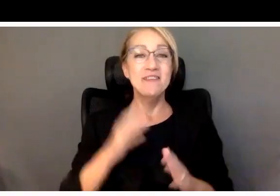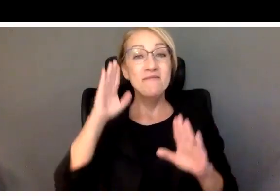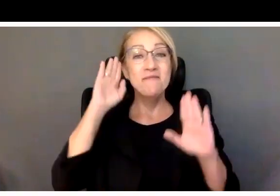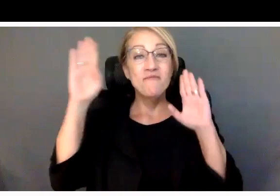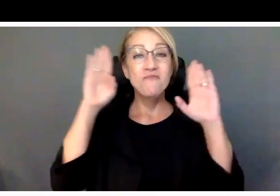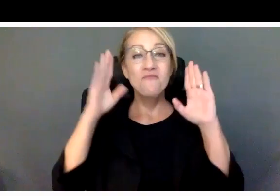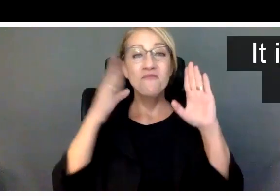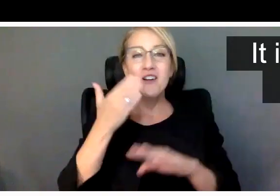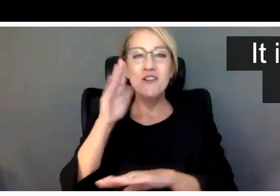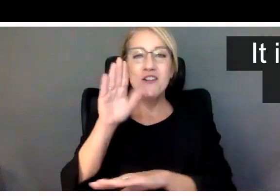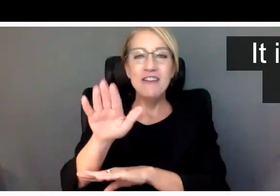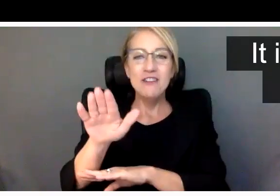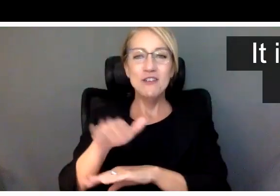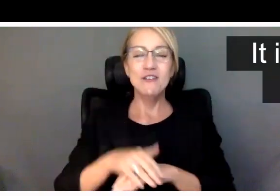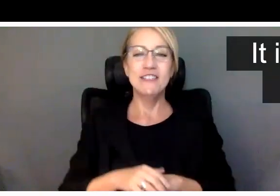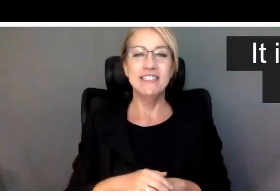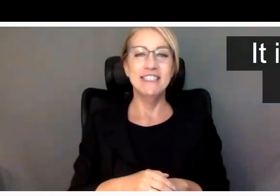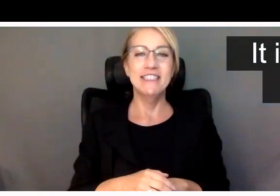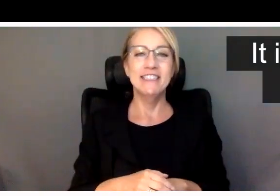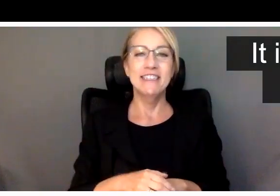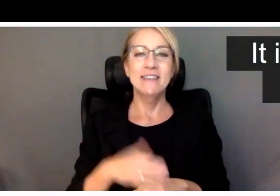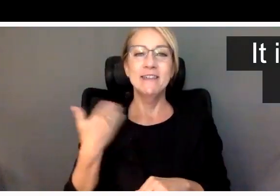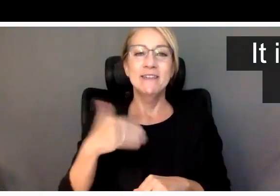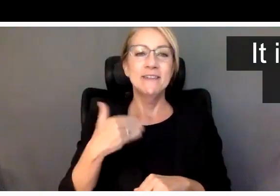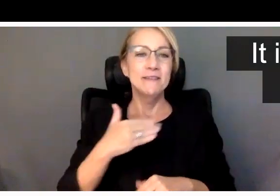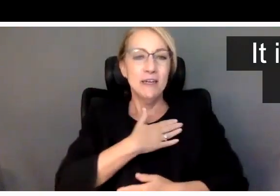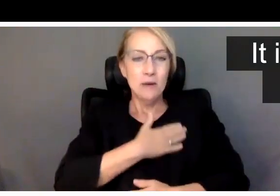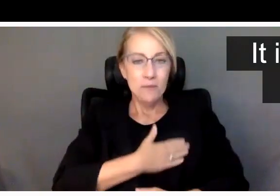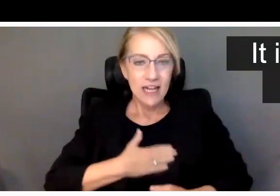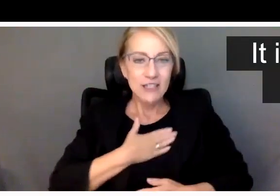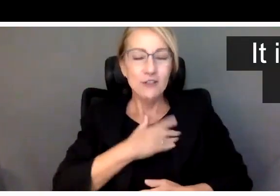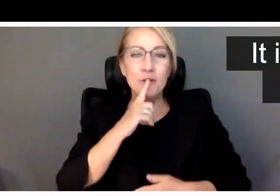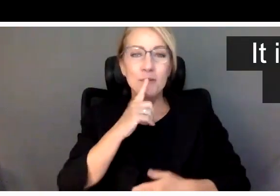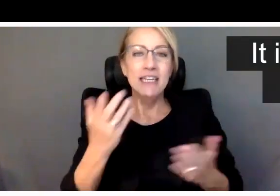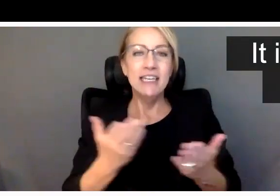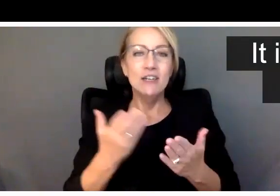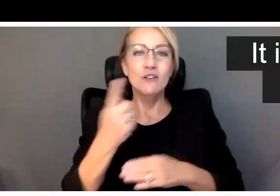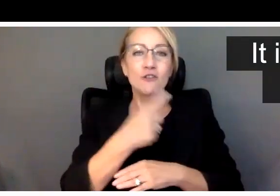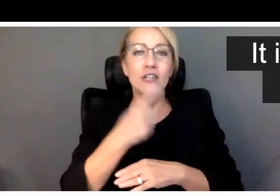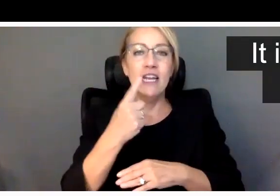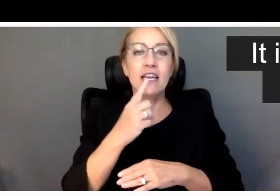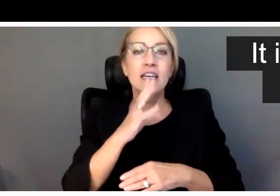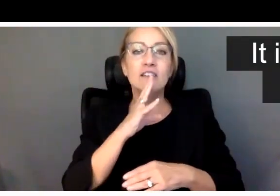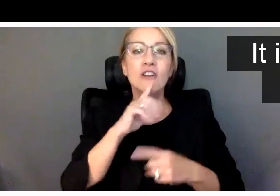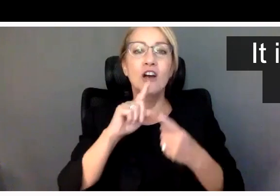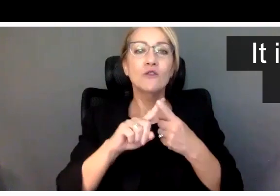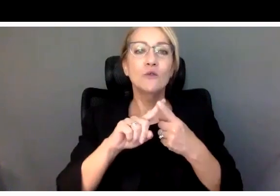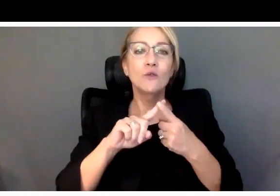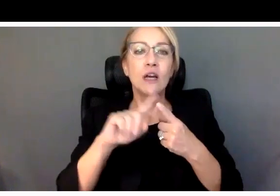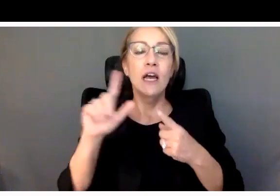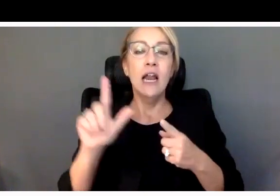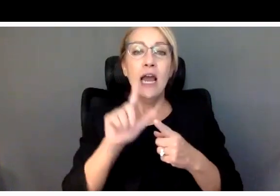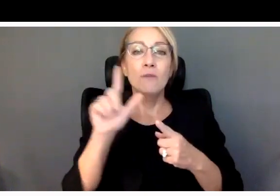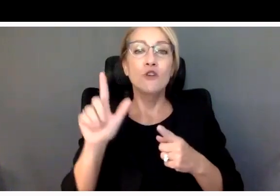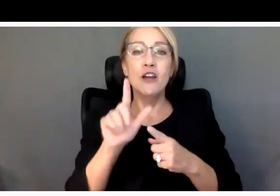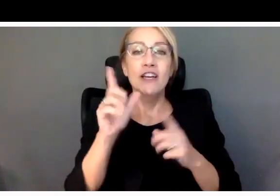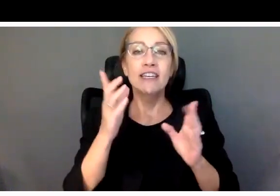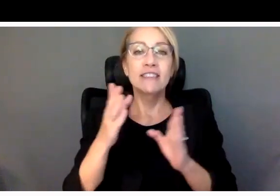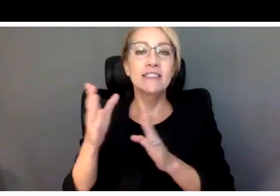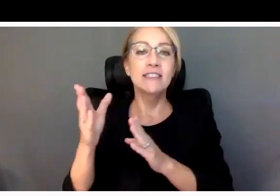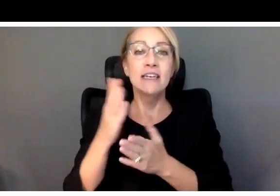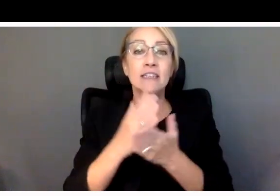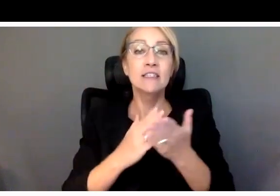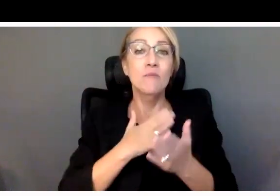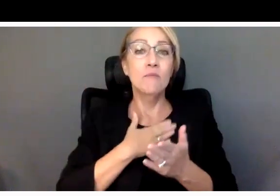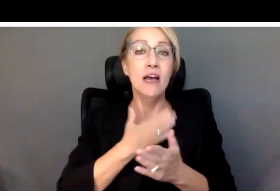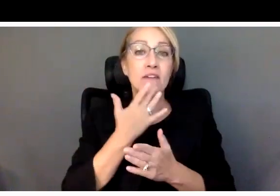afternoon. It is such a pleasure to be here today to talk to librarians. Some of my favorite